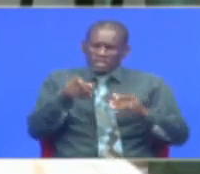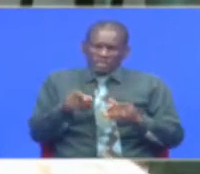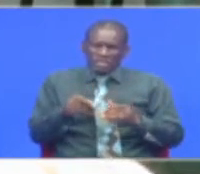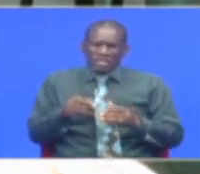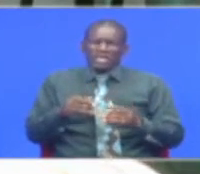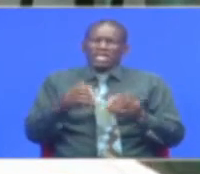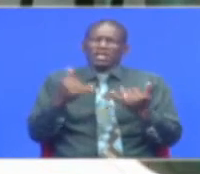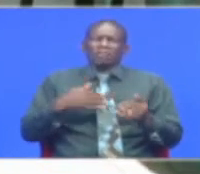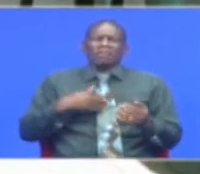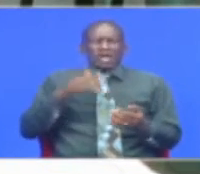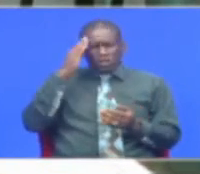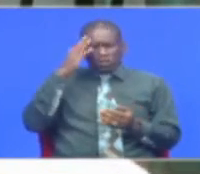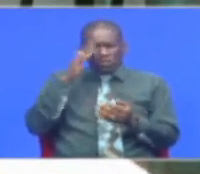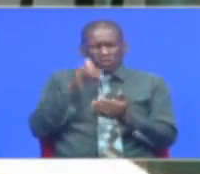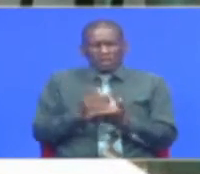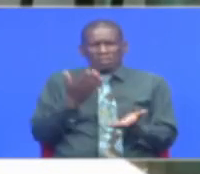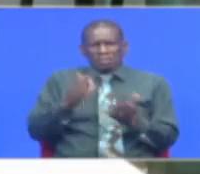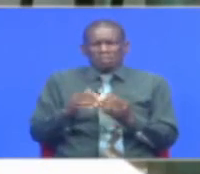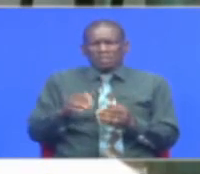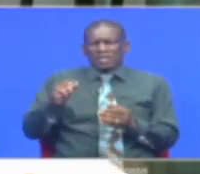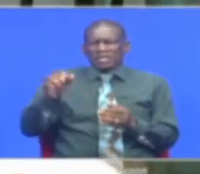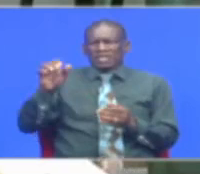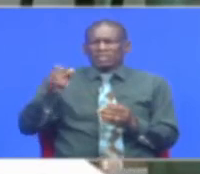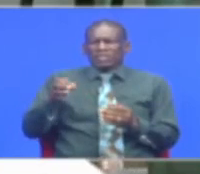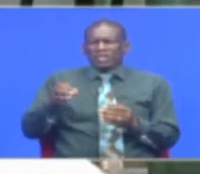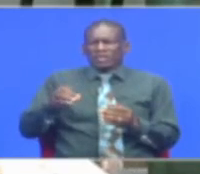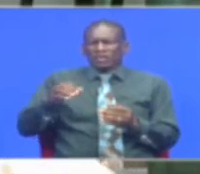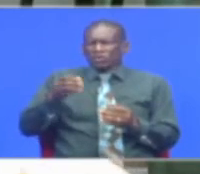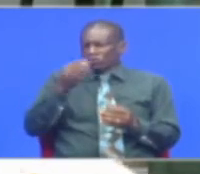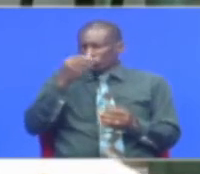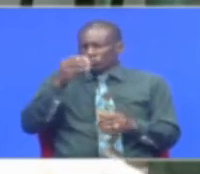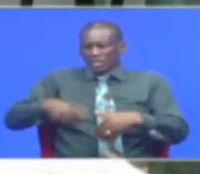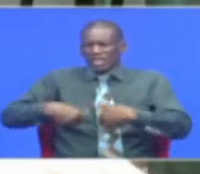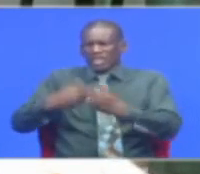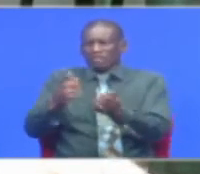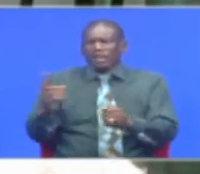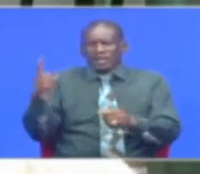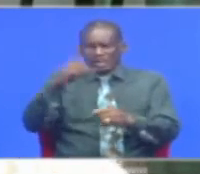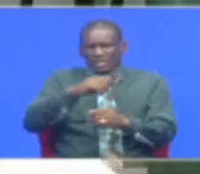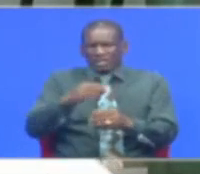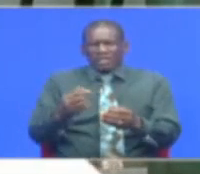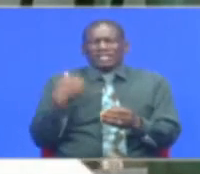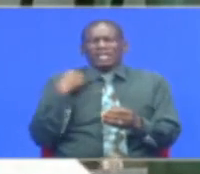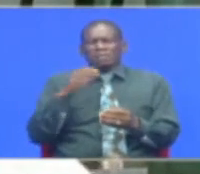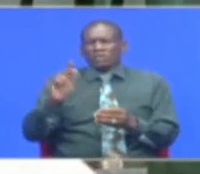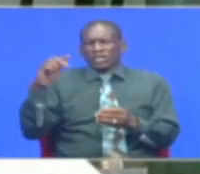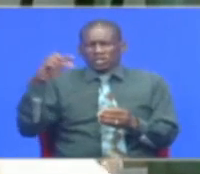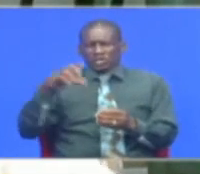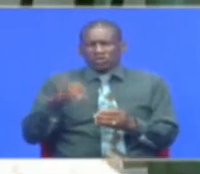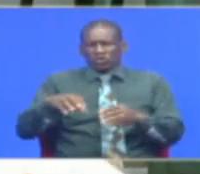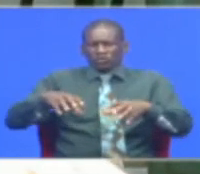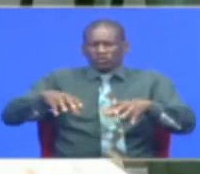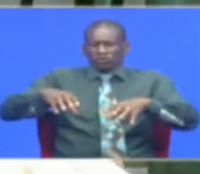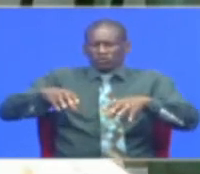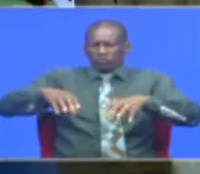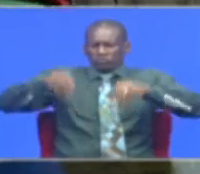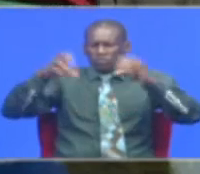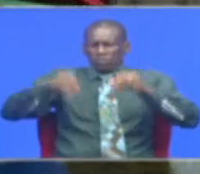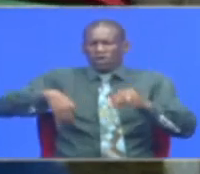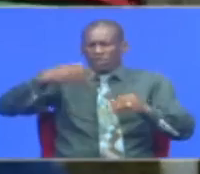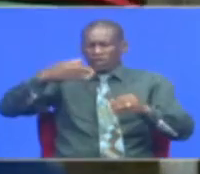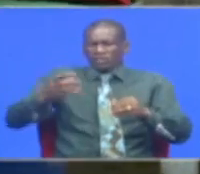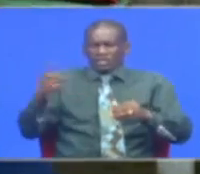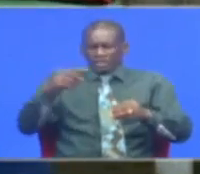that maybe the amount of silage I feed per day is this amount. The number of kilos of hay I feed per day is this amount.